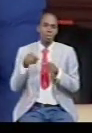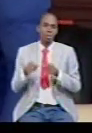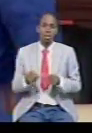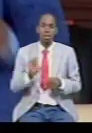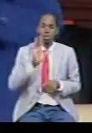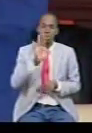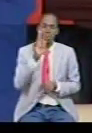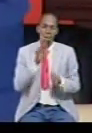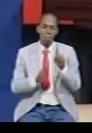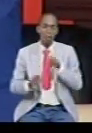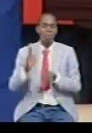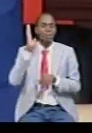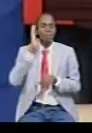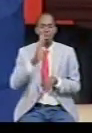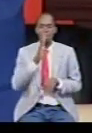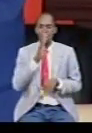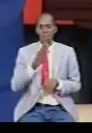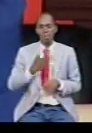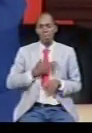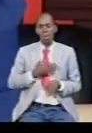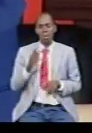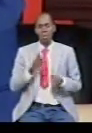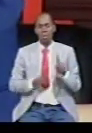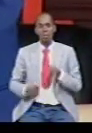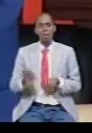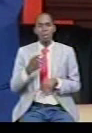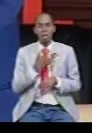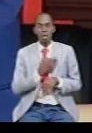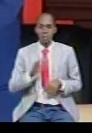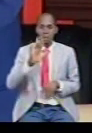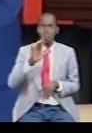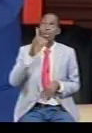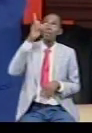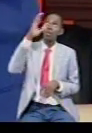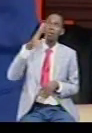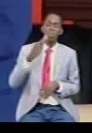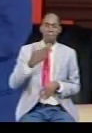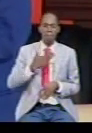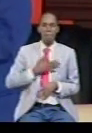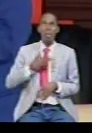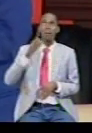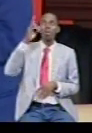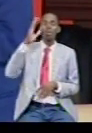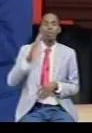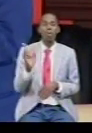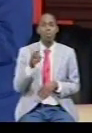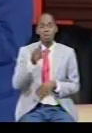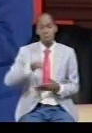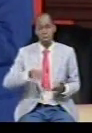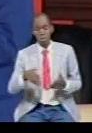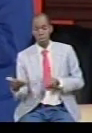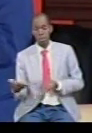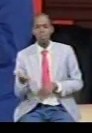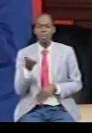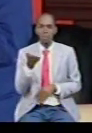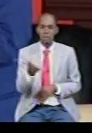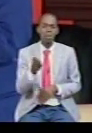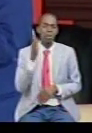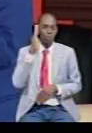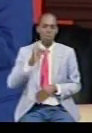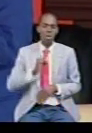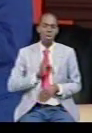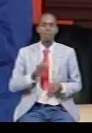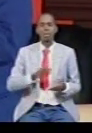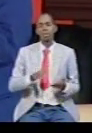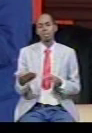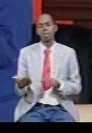people shall be my people, and thy God my God. Where thou diest, there will I die,